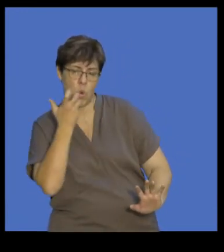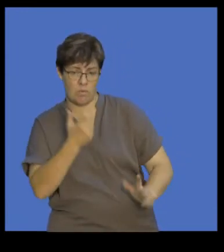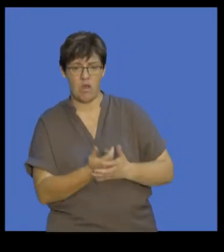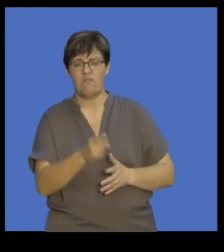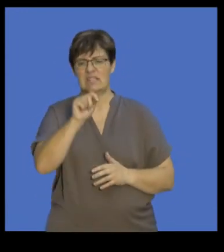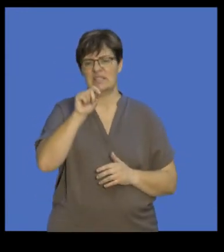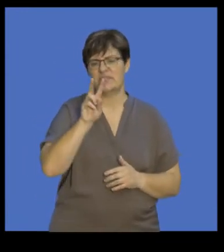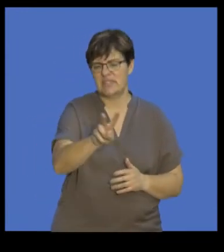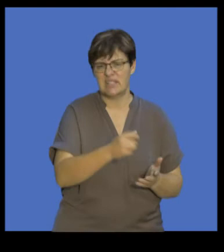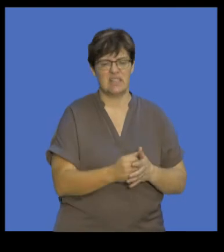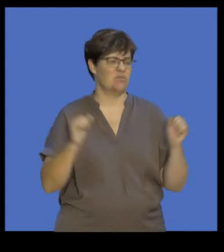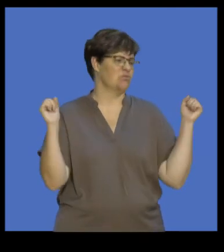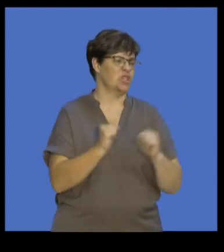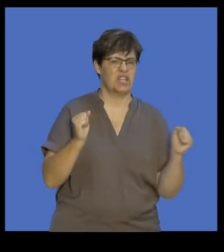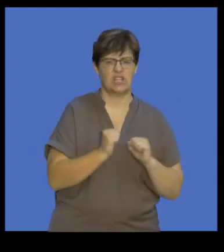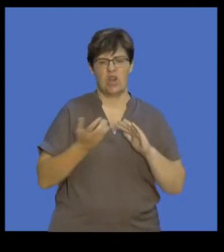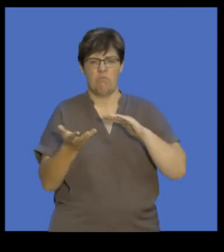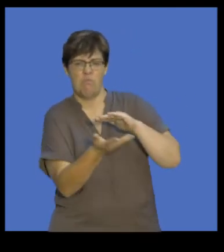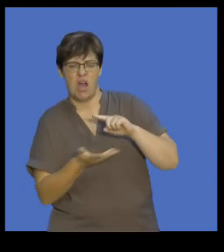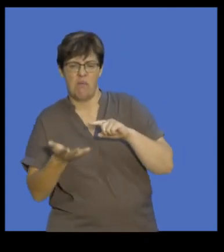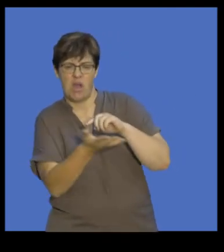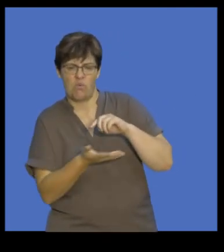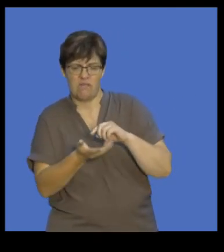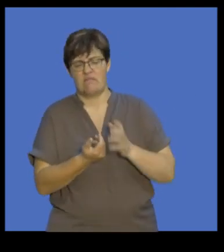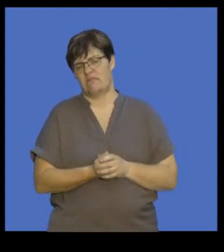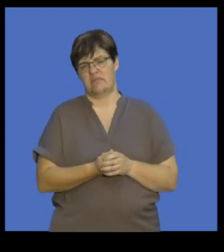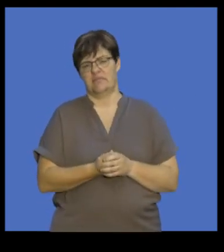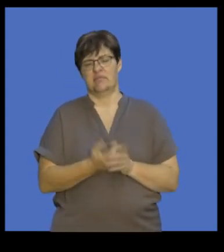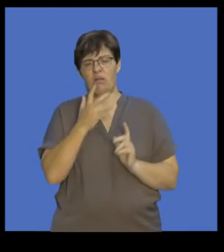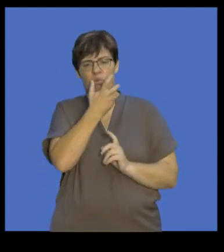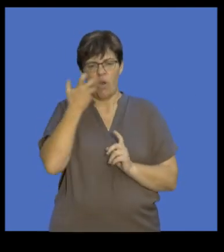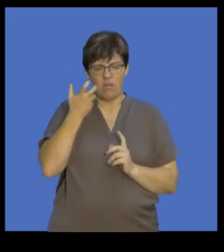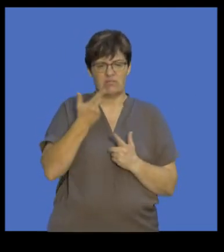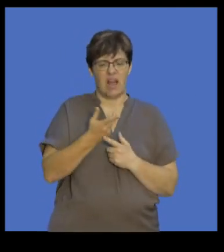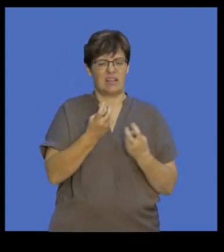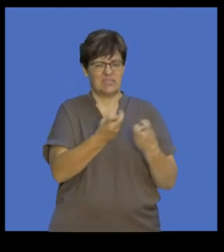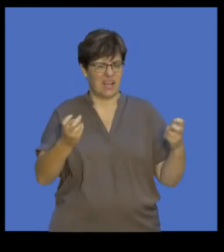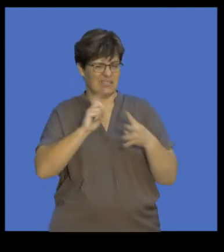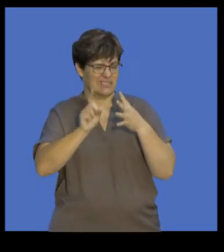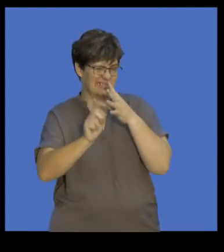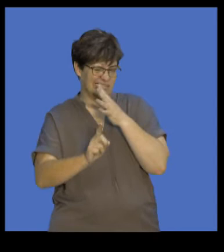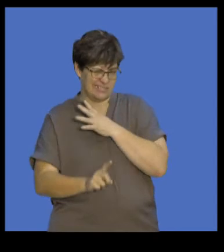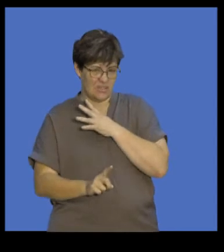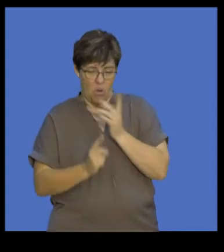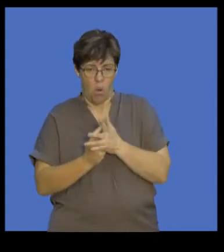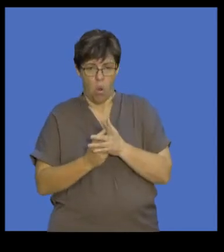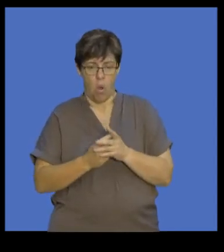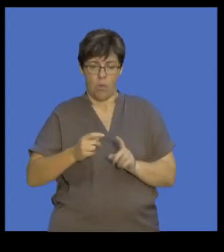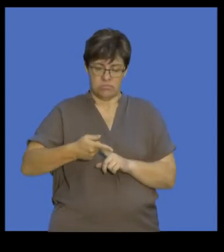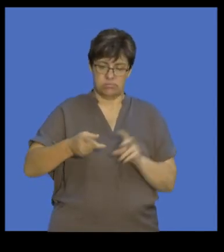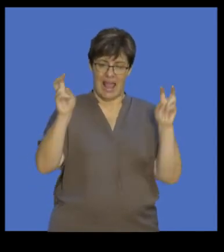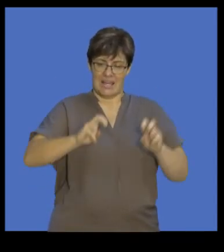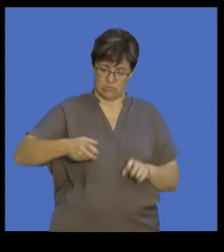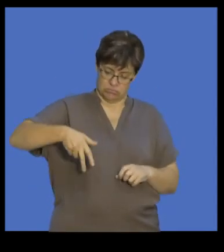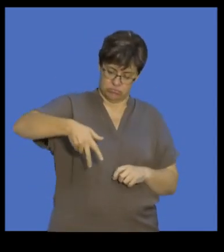of, television sets, your fridges, your microwave oven, heating and, devices that we use or appliances